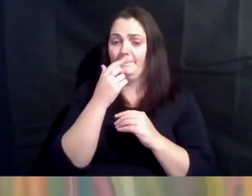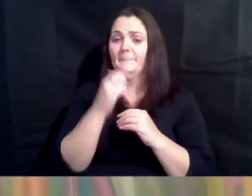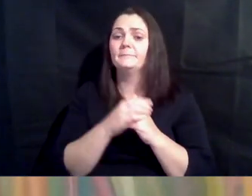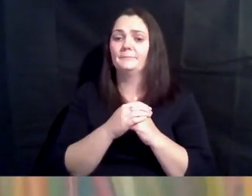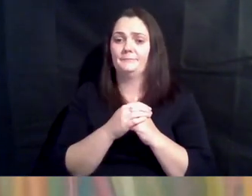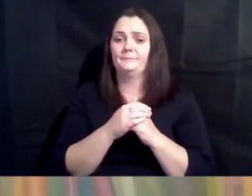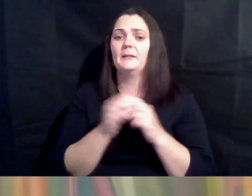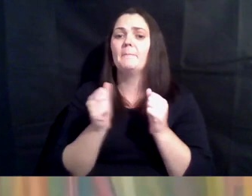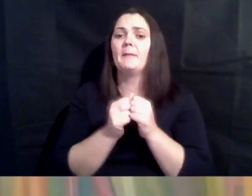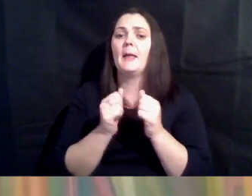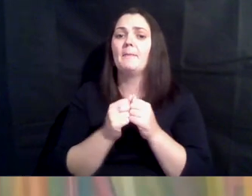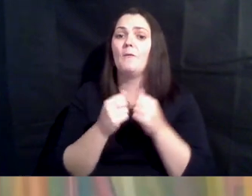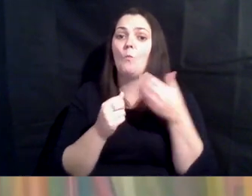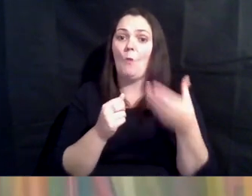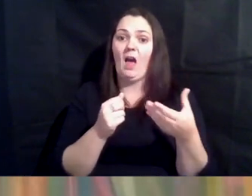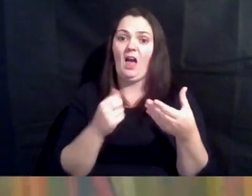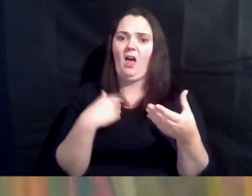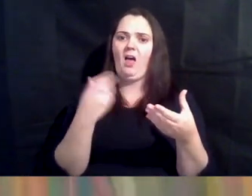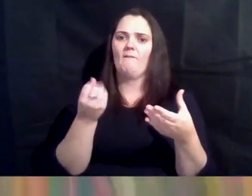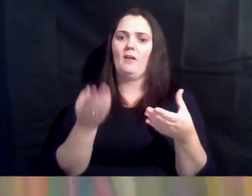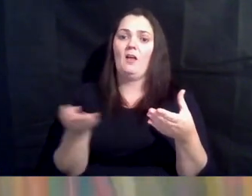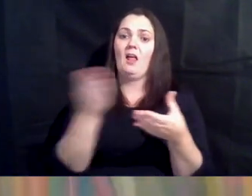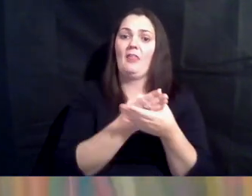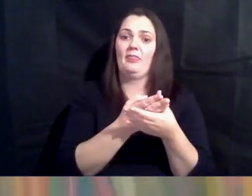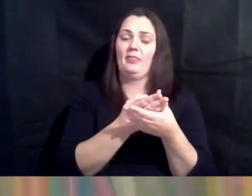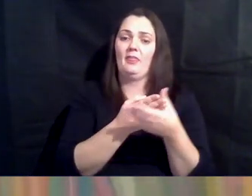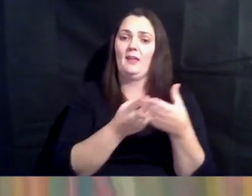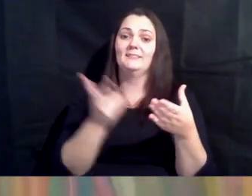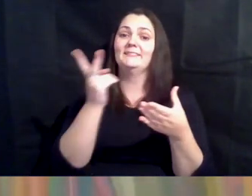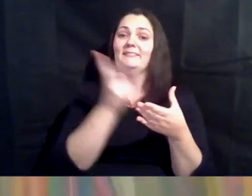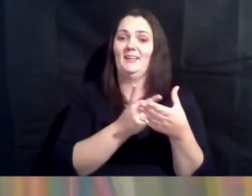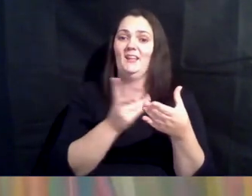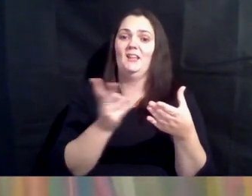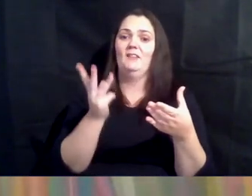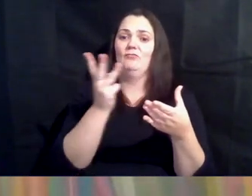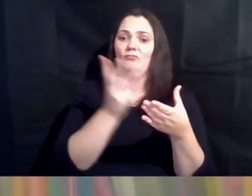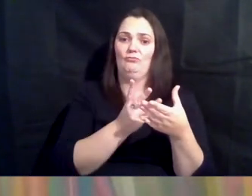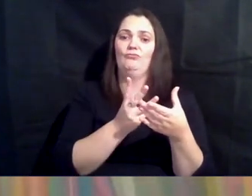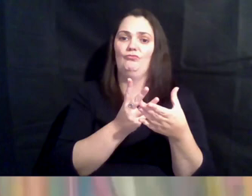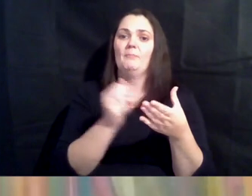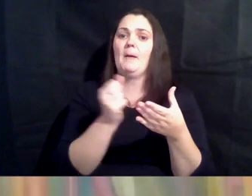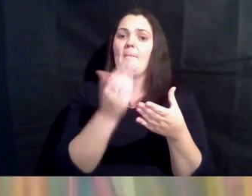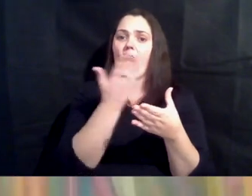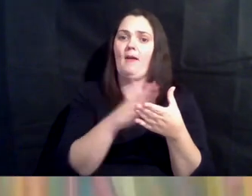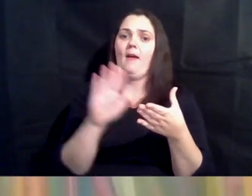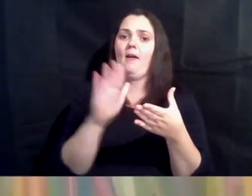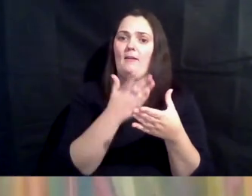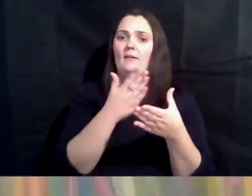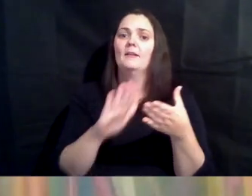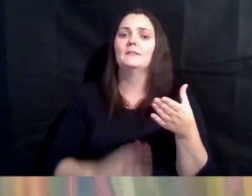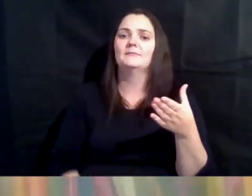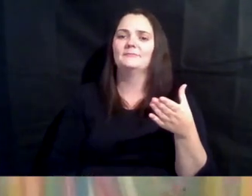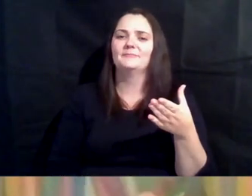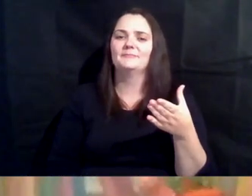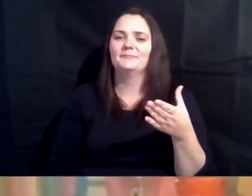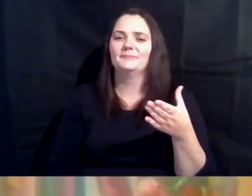to nestle in all my other sheets just like this. So one on top of the other. I might pull